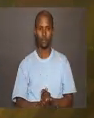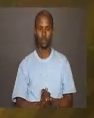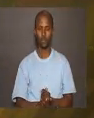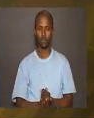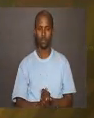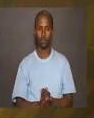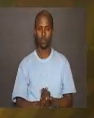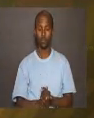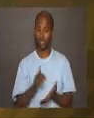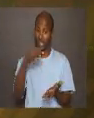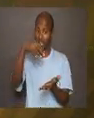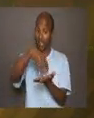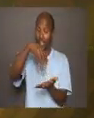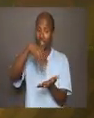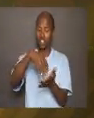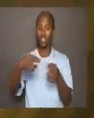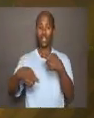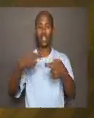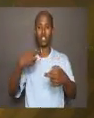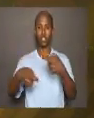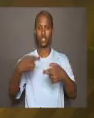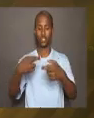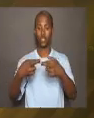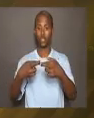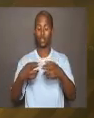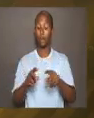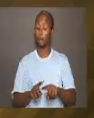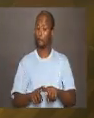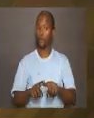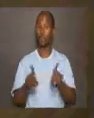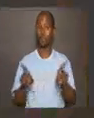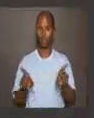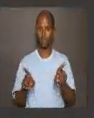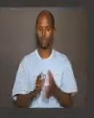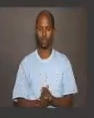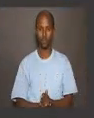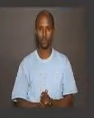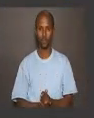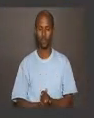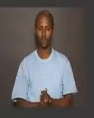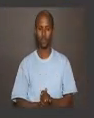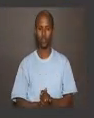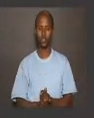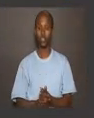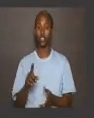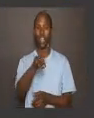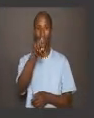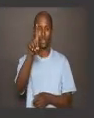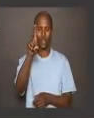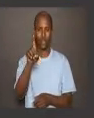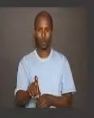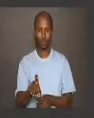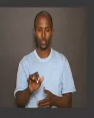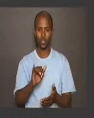A recurrence relation is a bit different. It is an equation